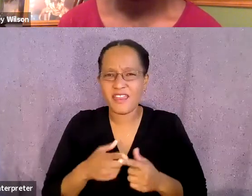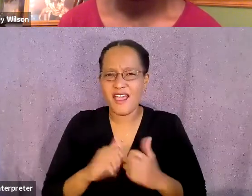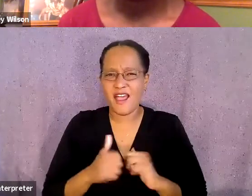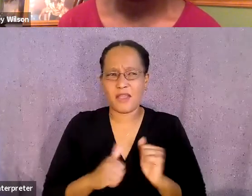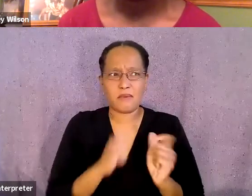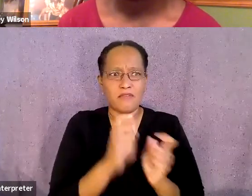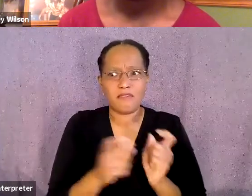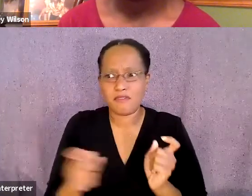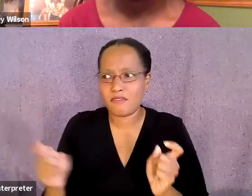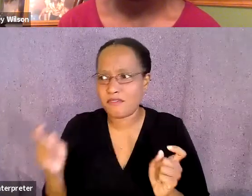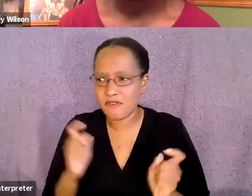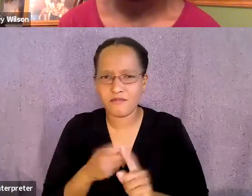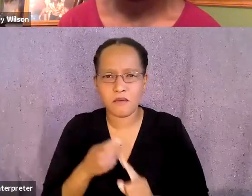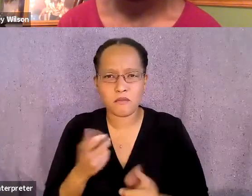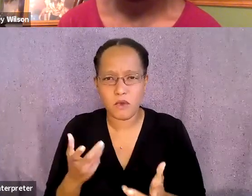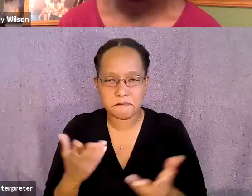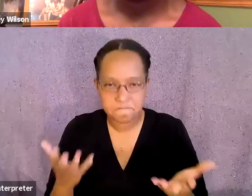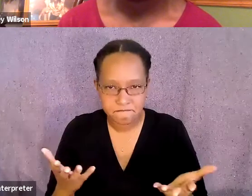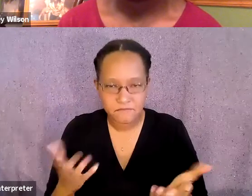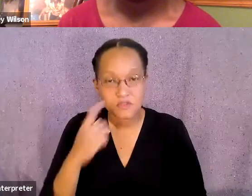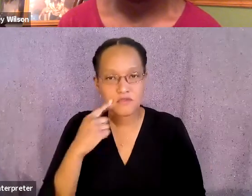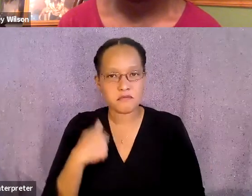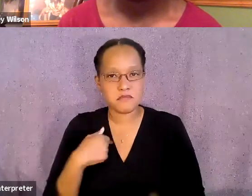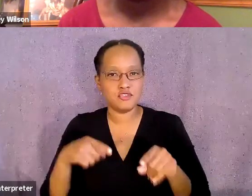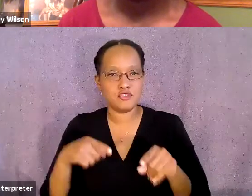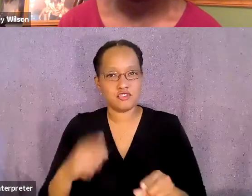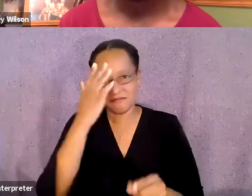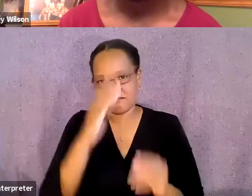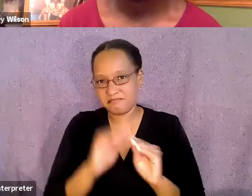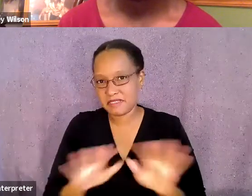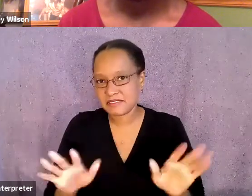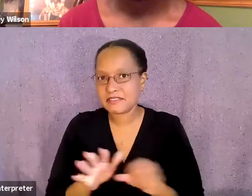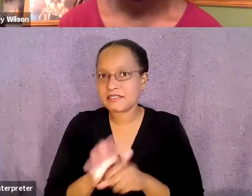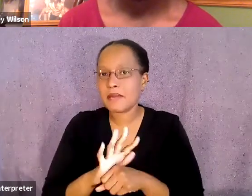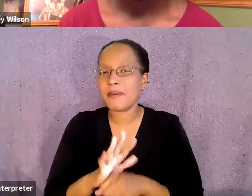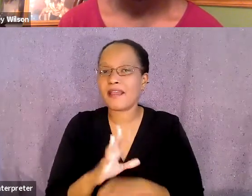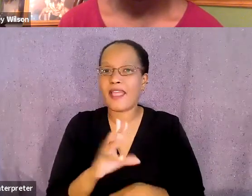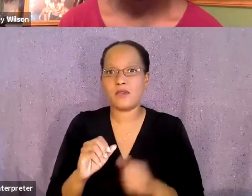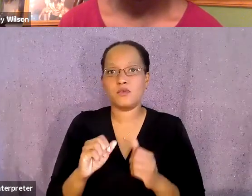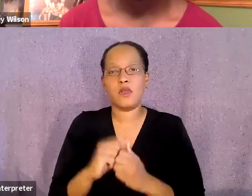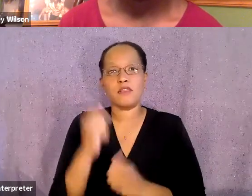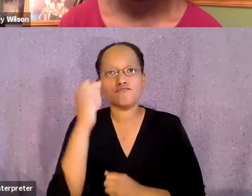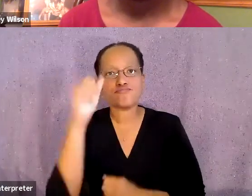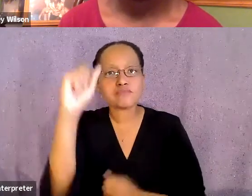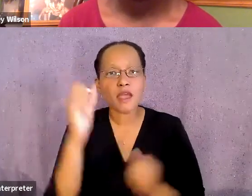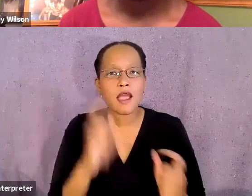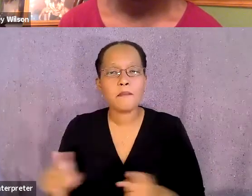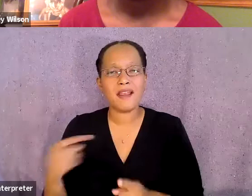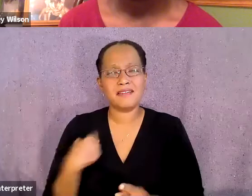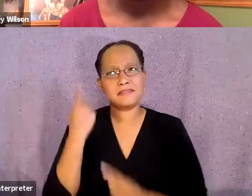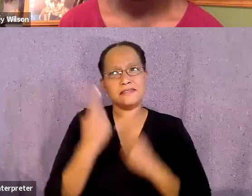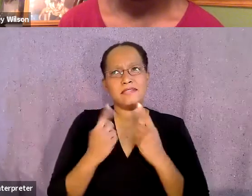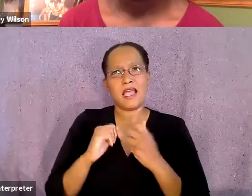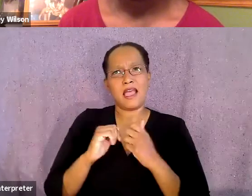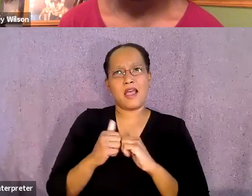me during this year with the pandemic and with the uprisings, figuring out how can I be there with the tools